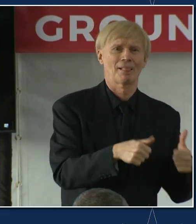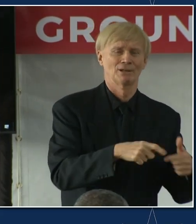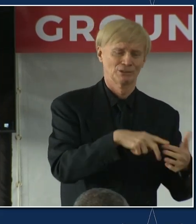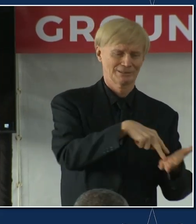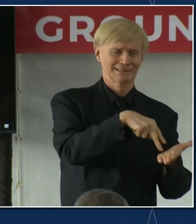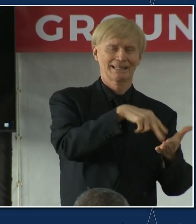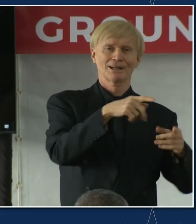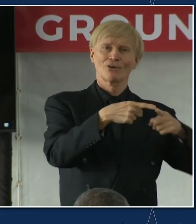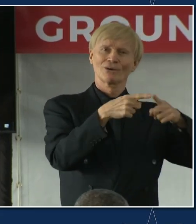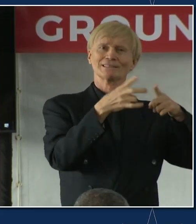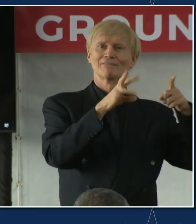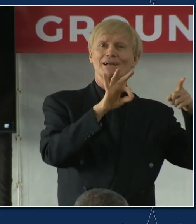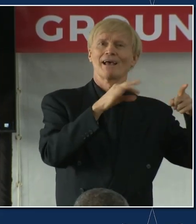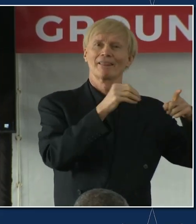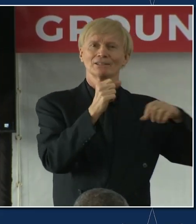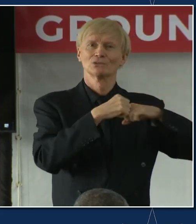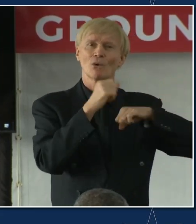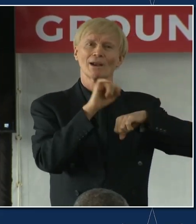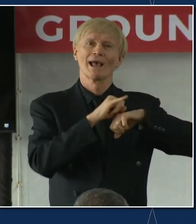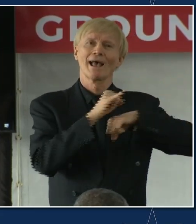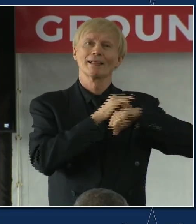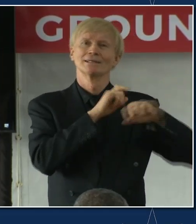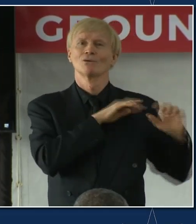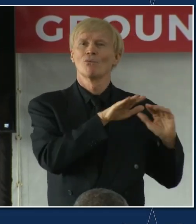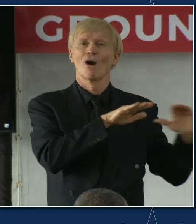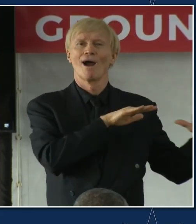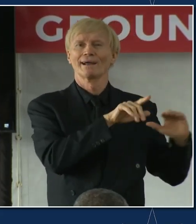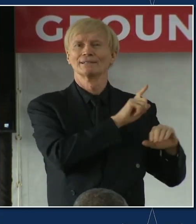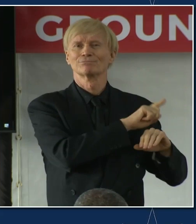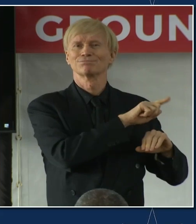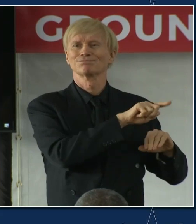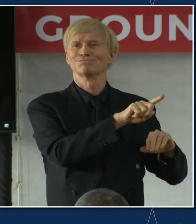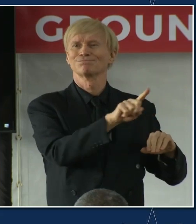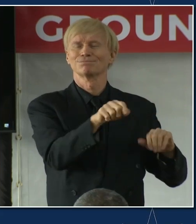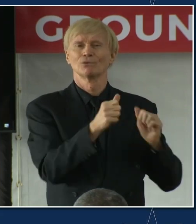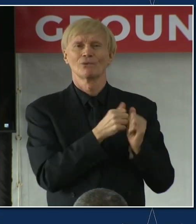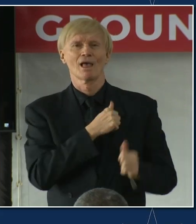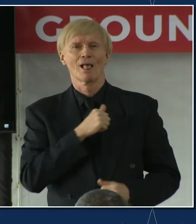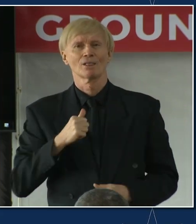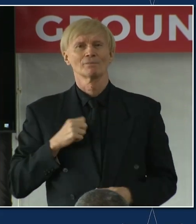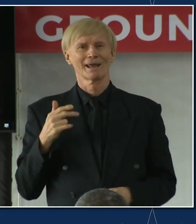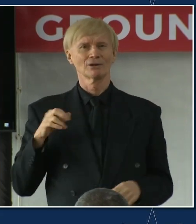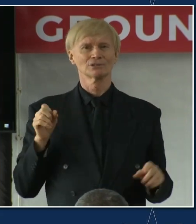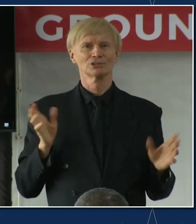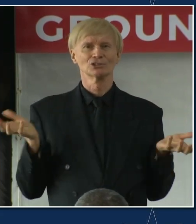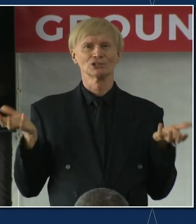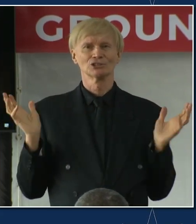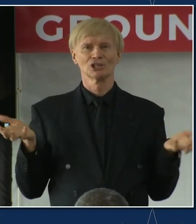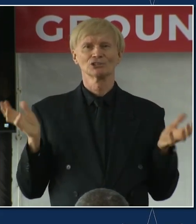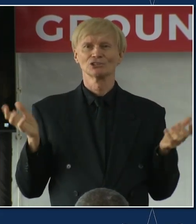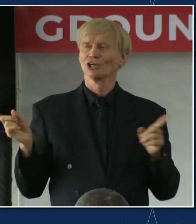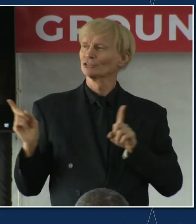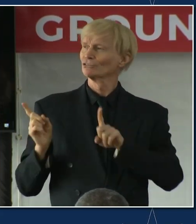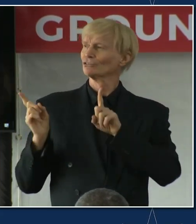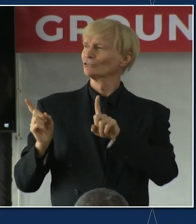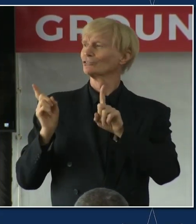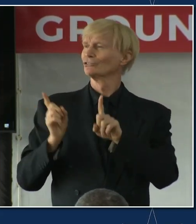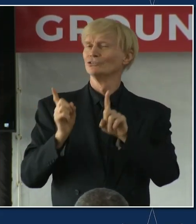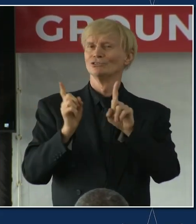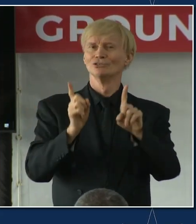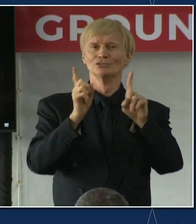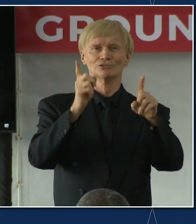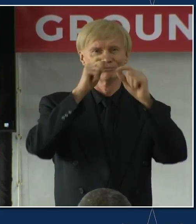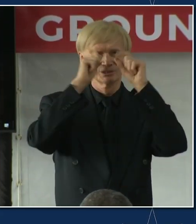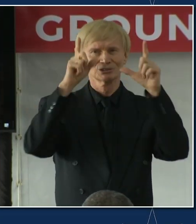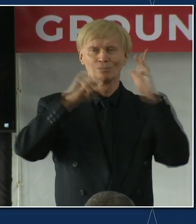and Stony Island, walking the neighborhood with Alderman Harris, talking about my vision and this